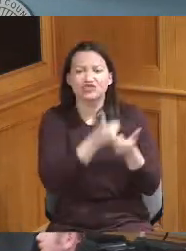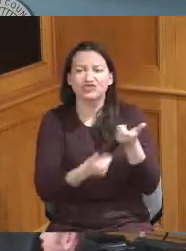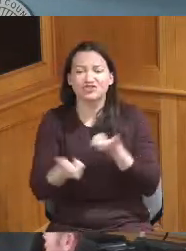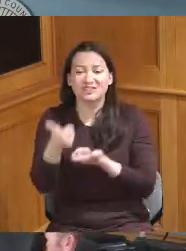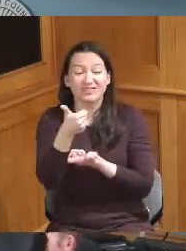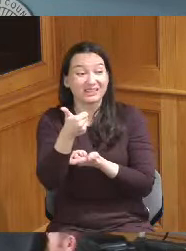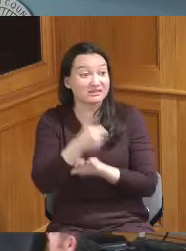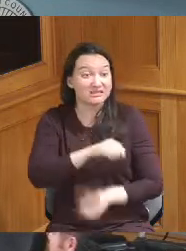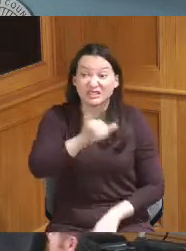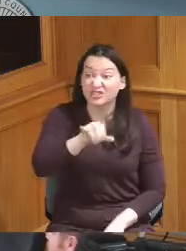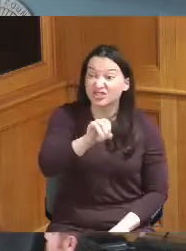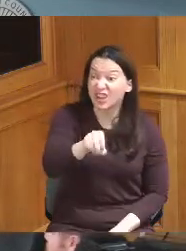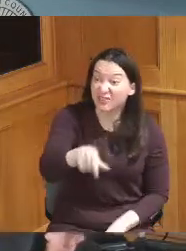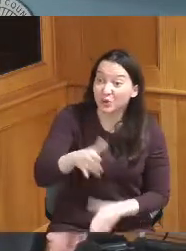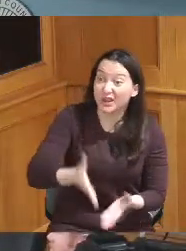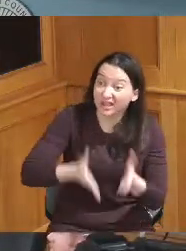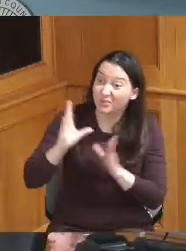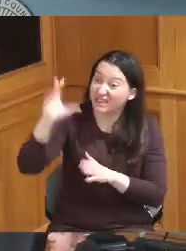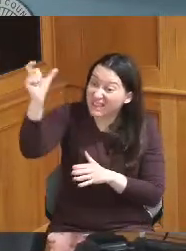Mr. Ludo, you let him out of here.